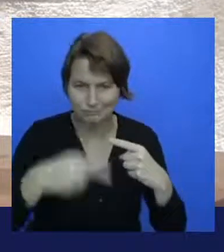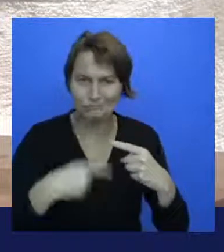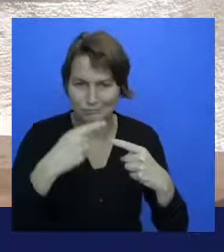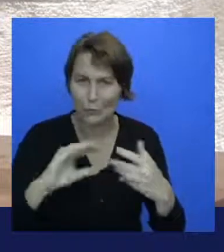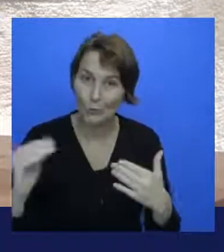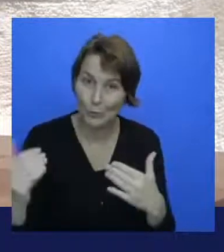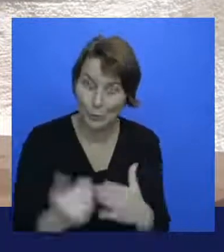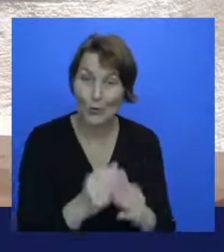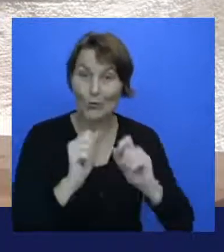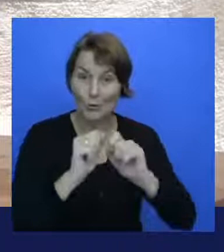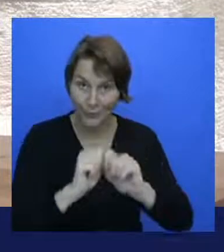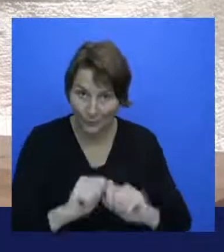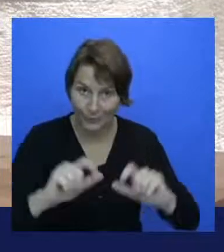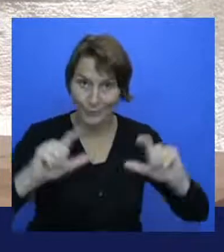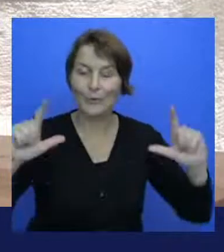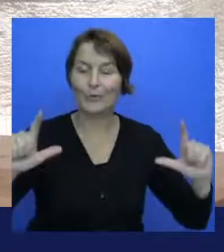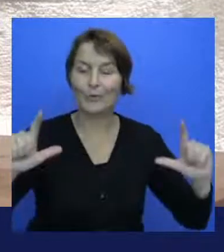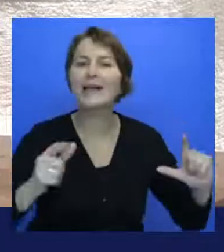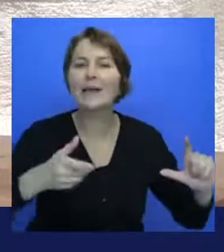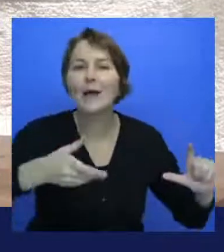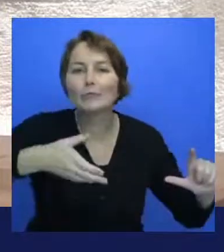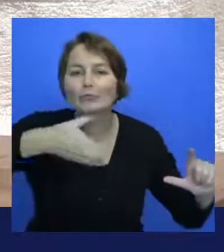to you soon, in a couple of minutes.